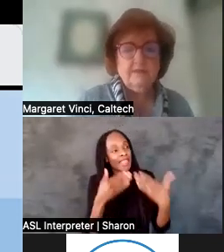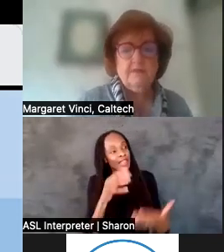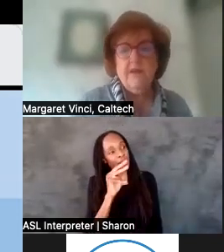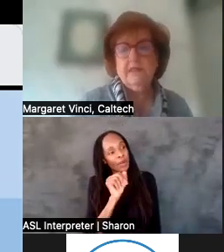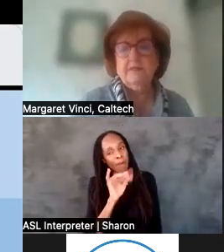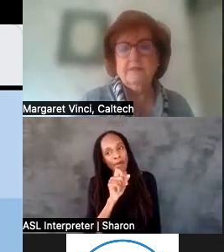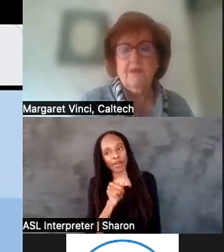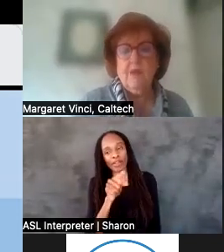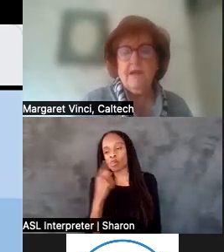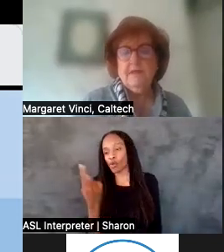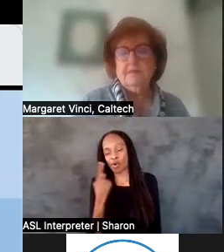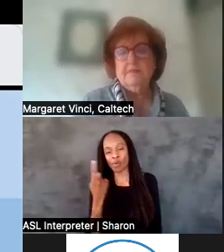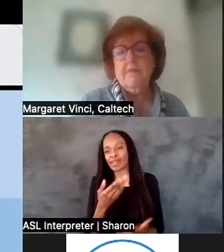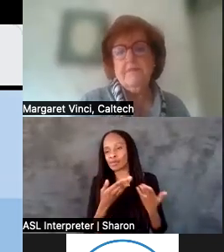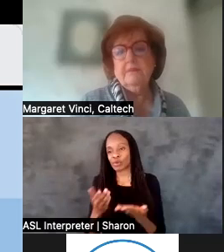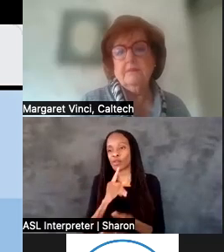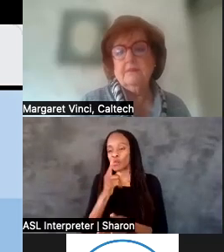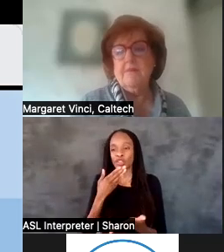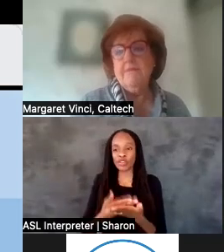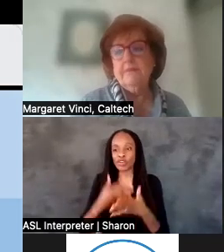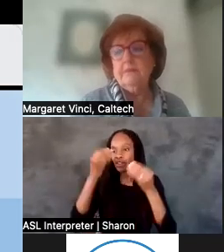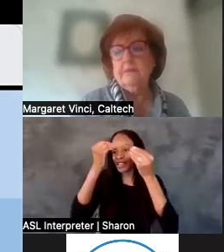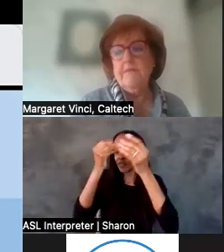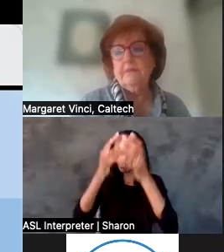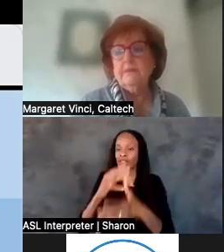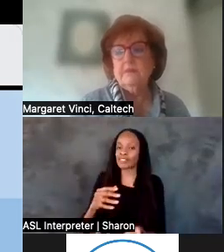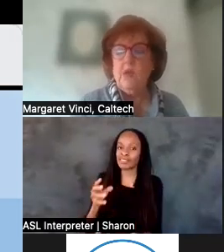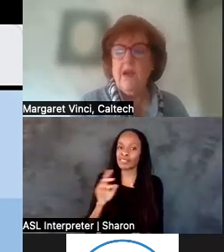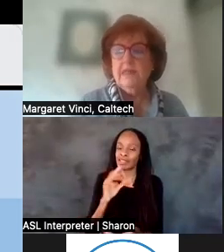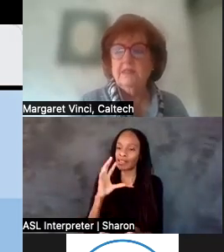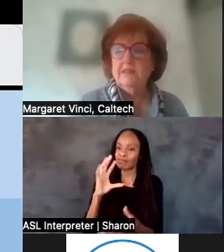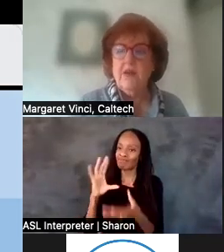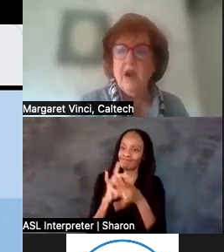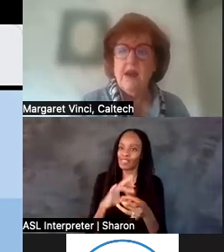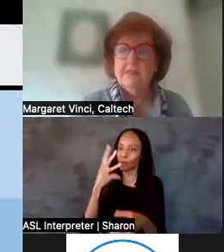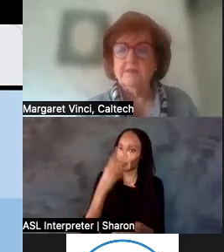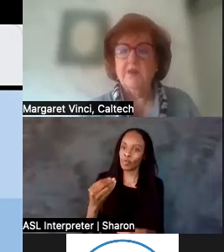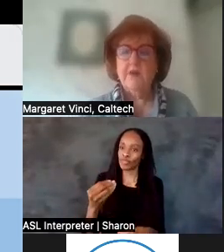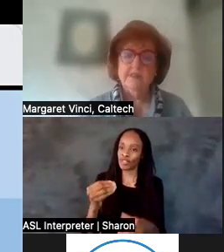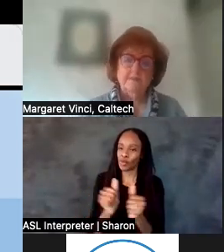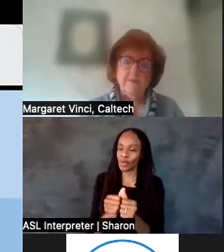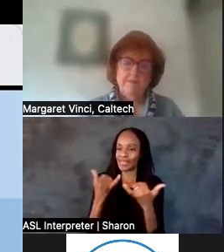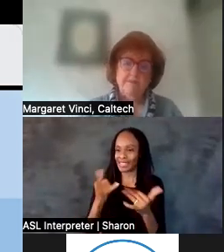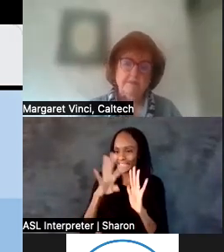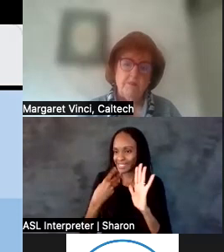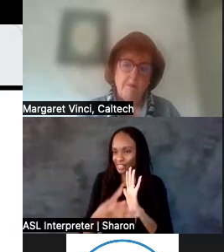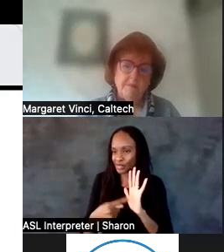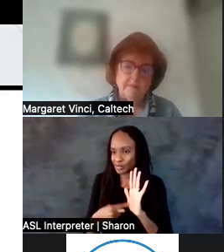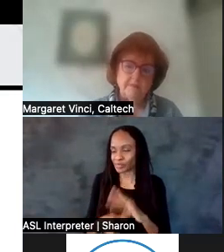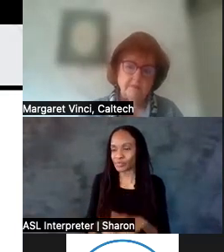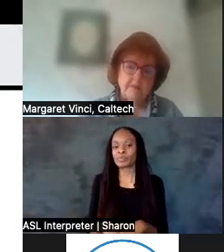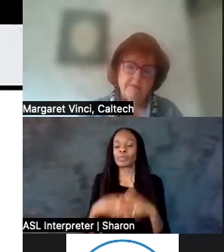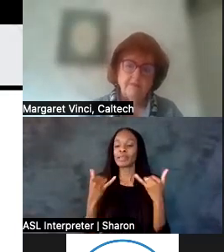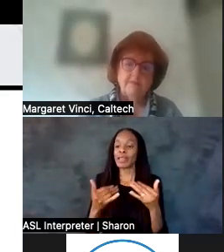You always bring us such great information, and how beautifully it ties into the agenda today. And we're going to move